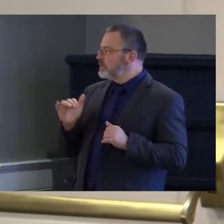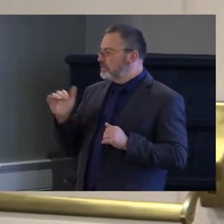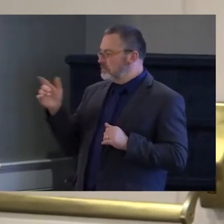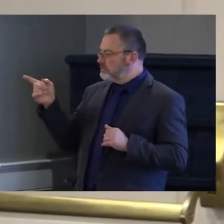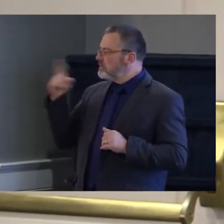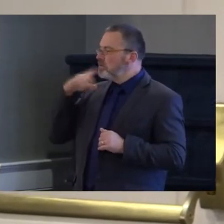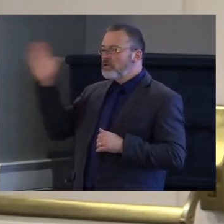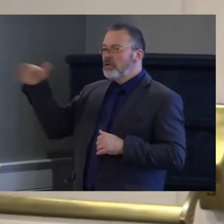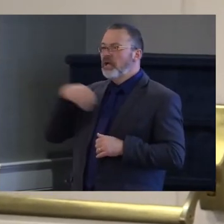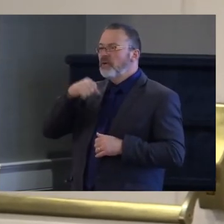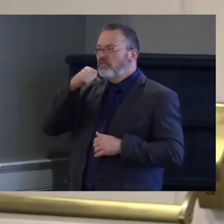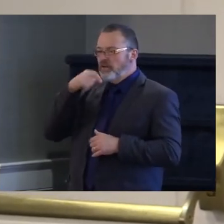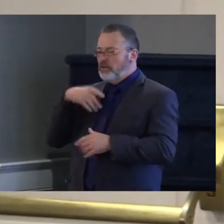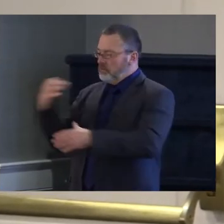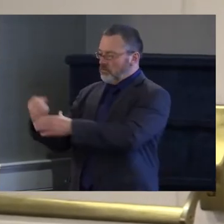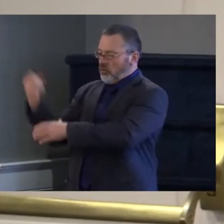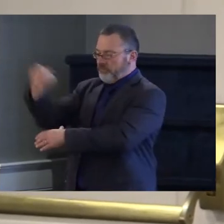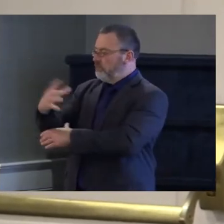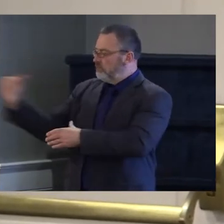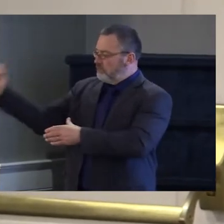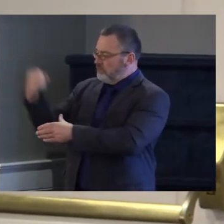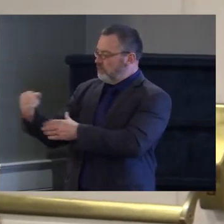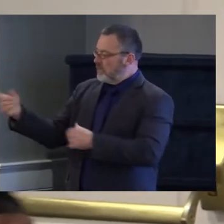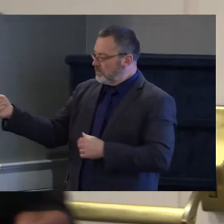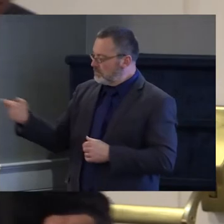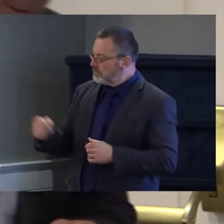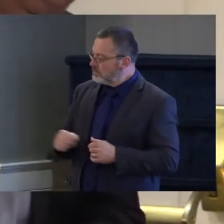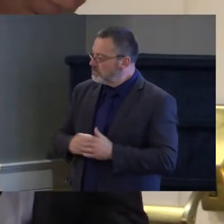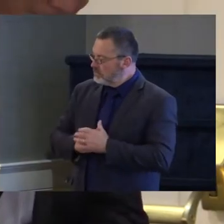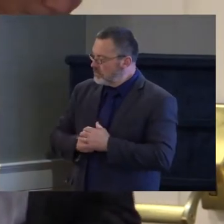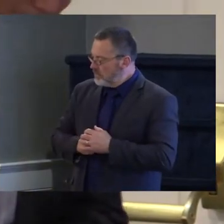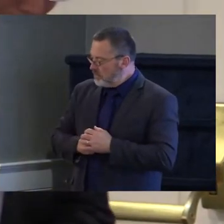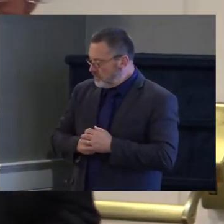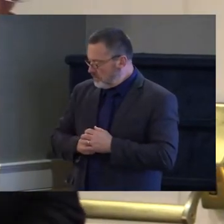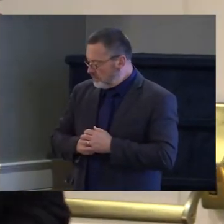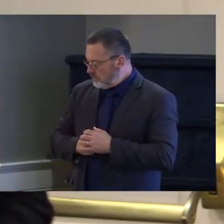is fine. I don't know how to, I'm definitely not the tech guy, so.